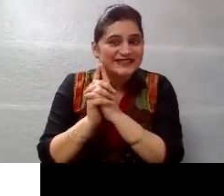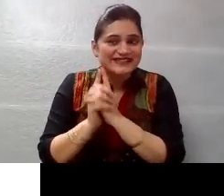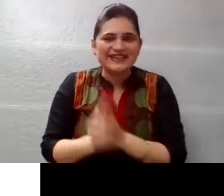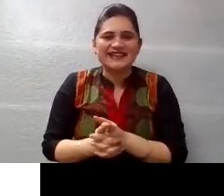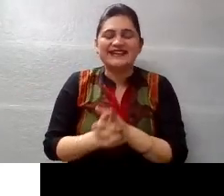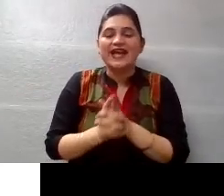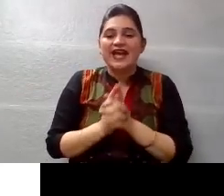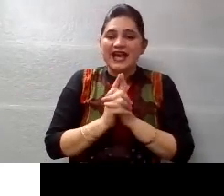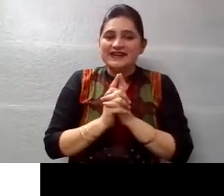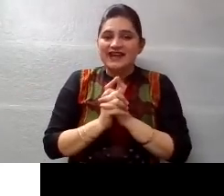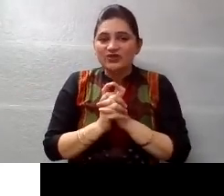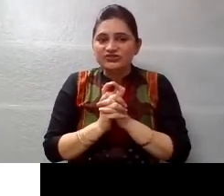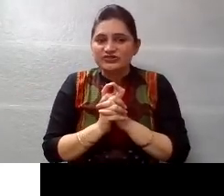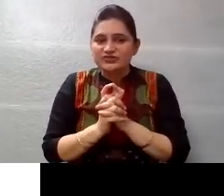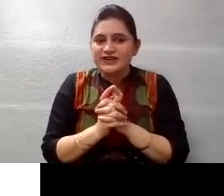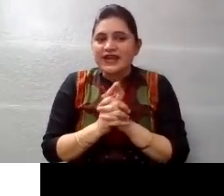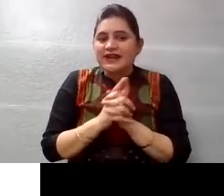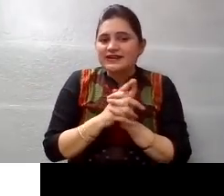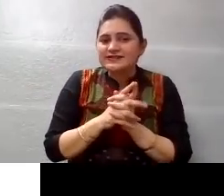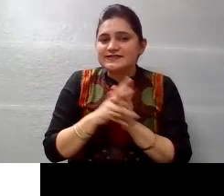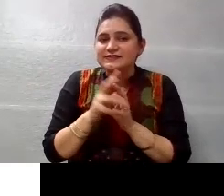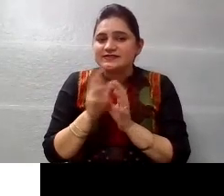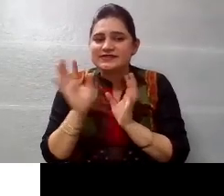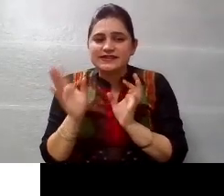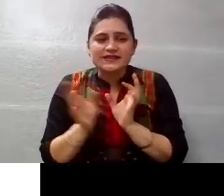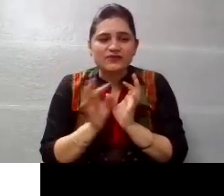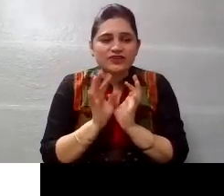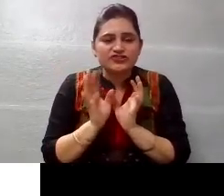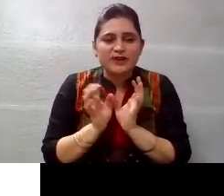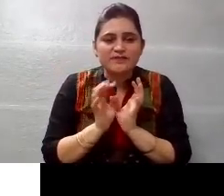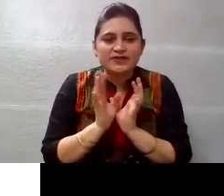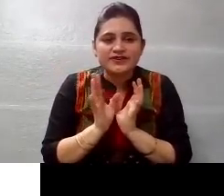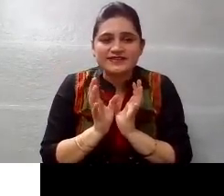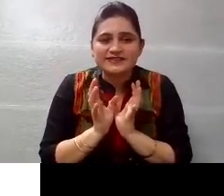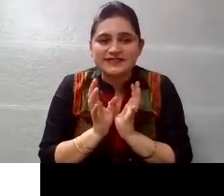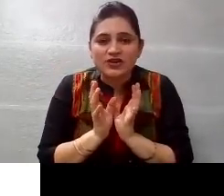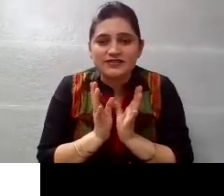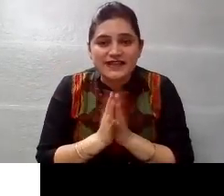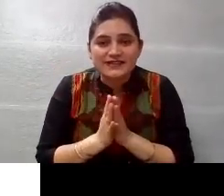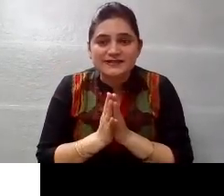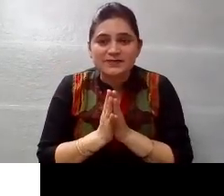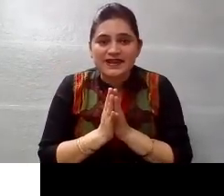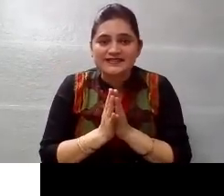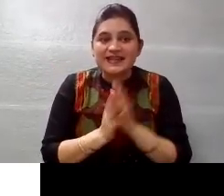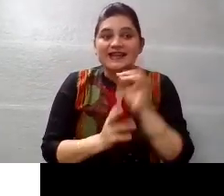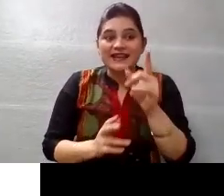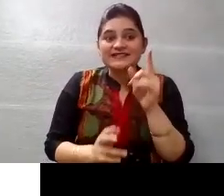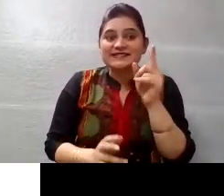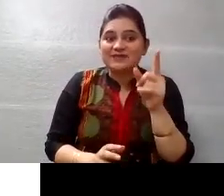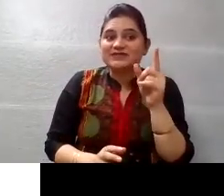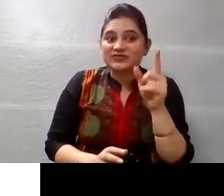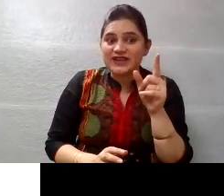And now let's see which number is on the tens place.